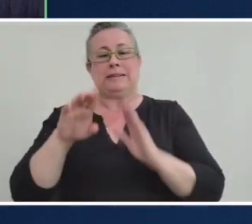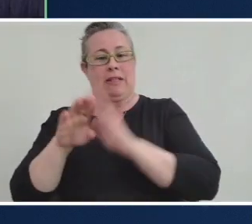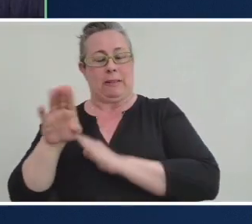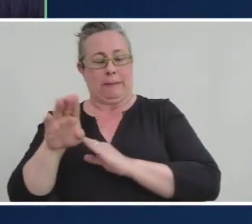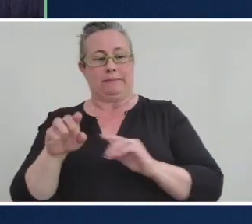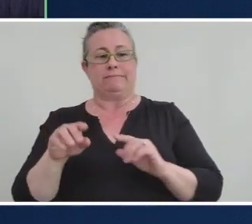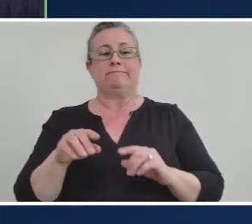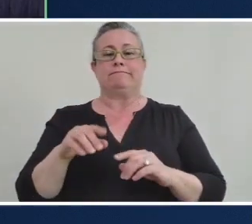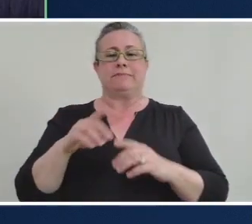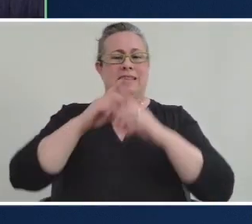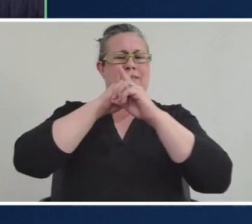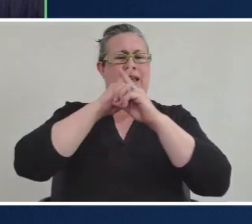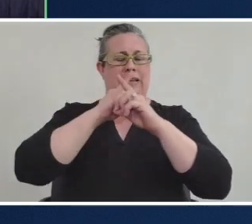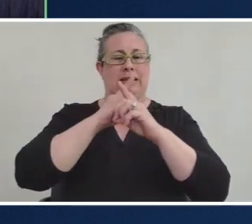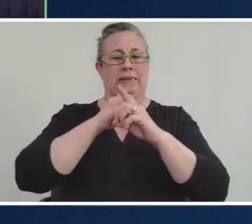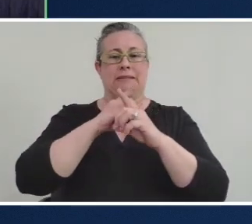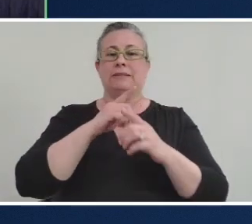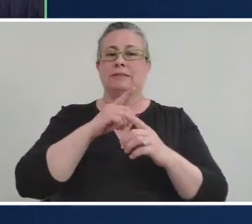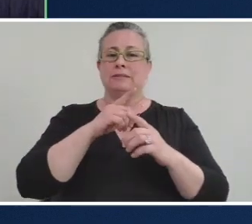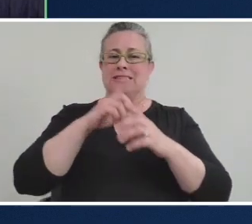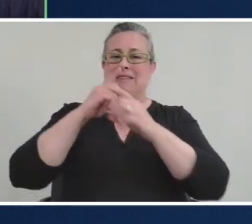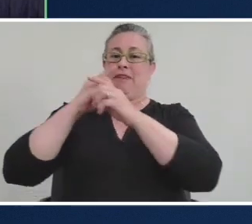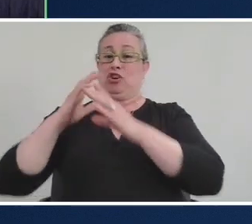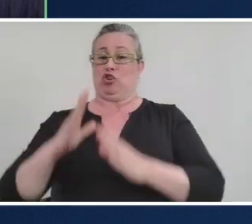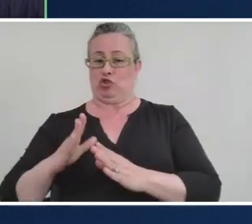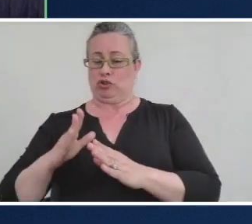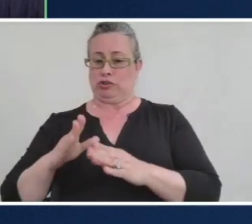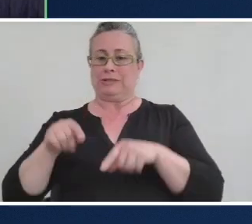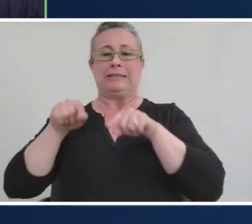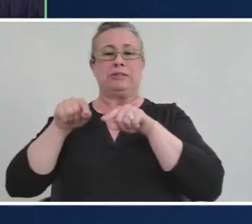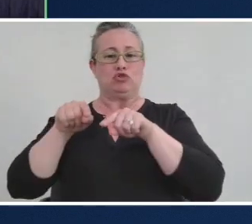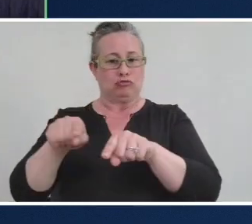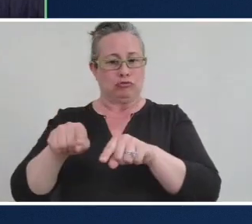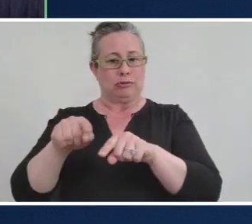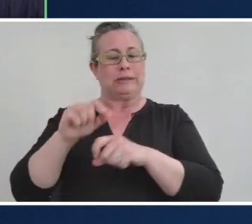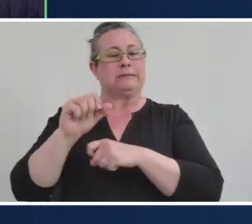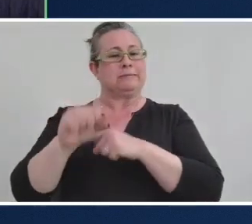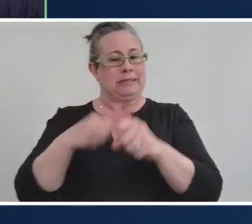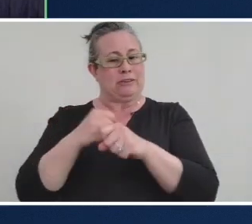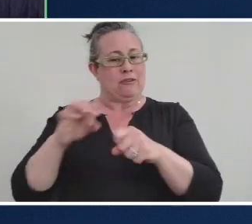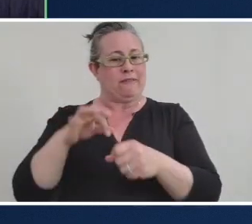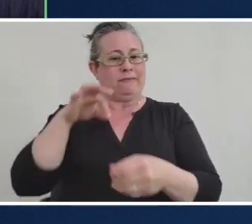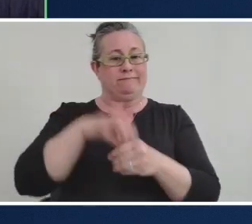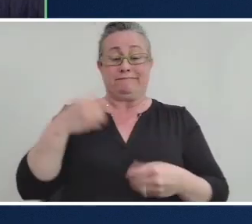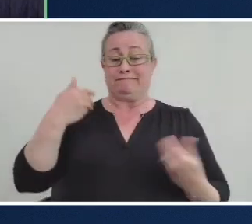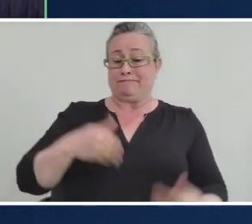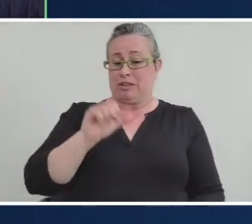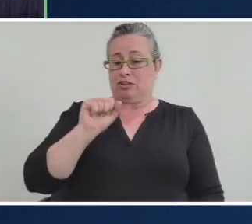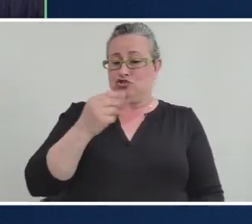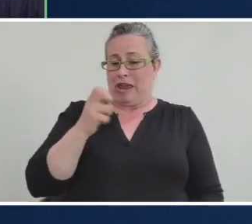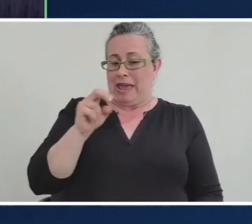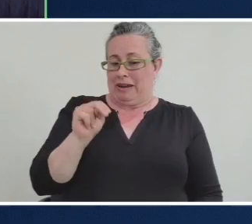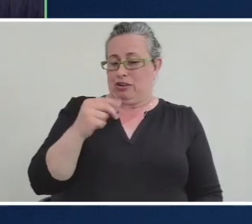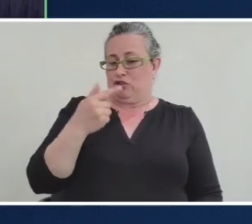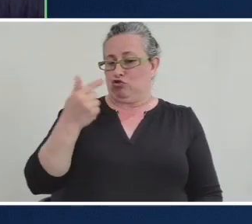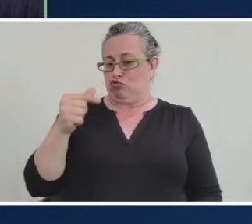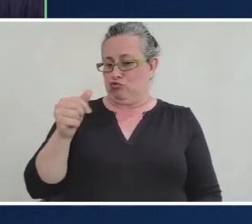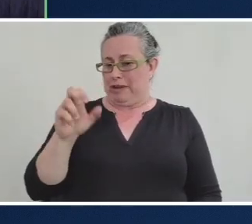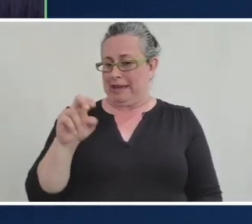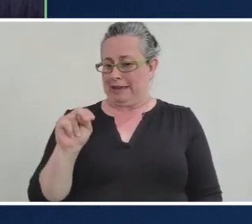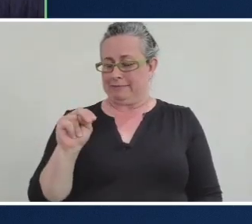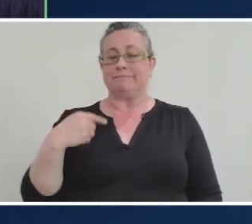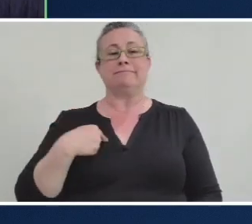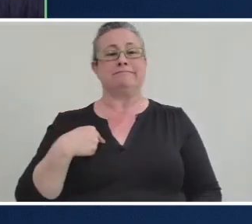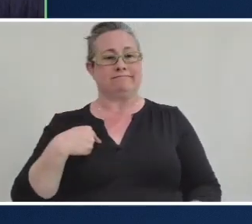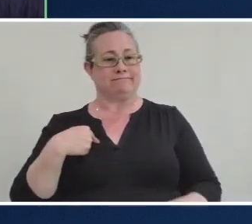defending the defenders in the year of elections. So I'm Shannon Green. I have the honor of leading USAID's